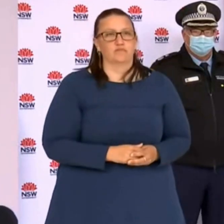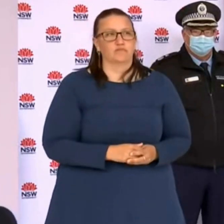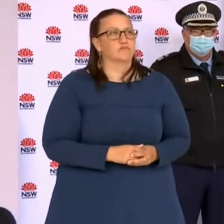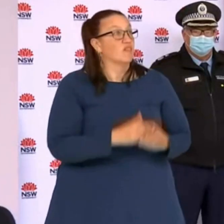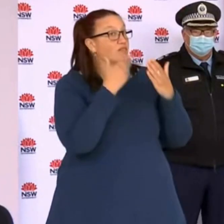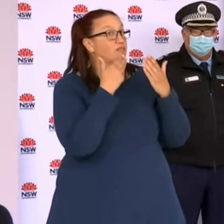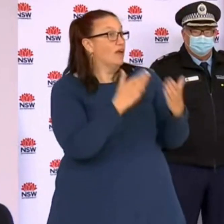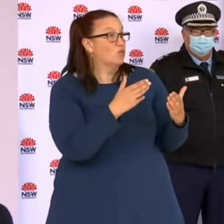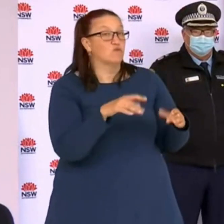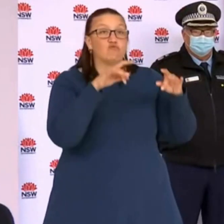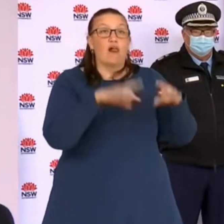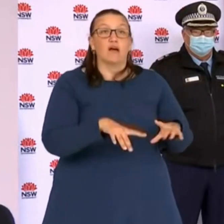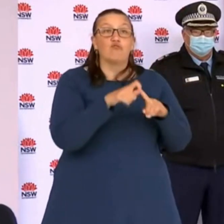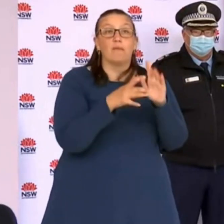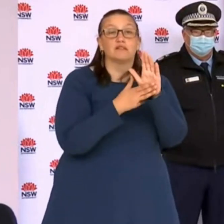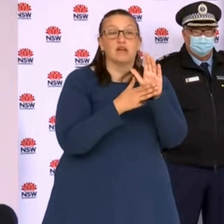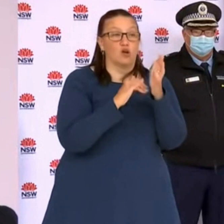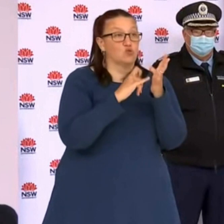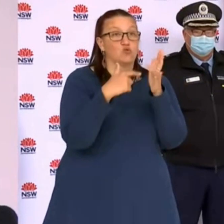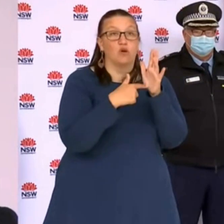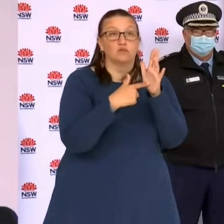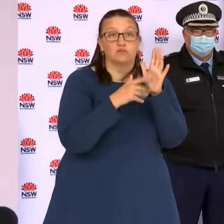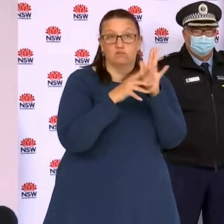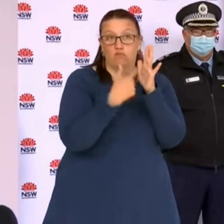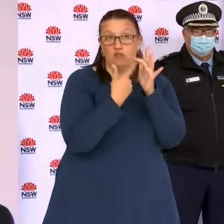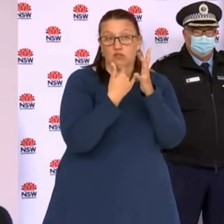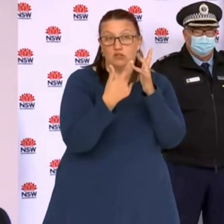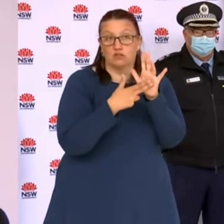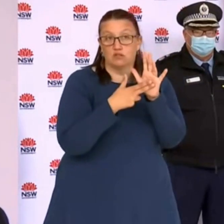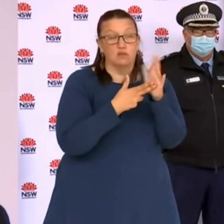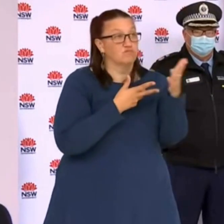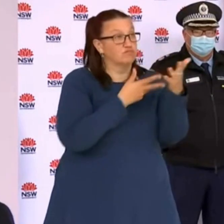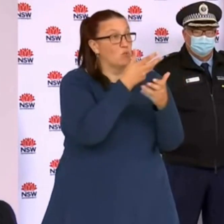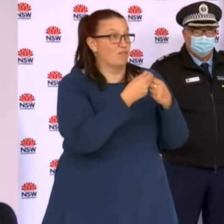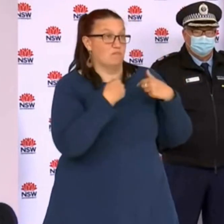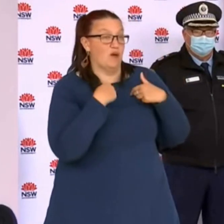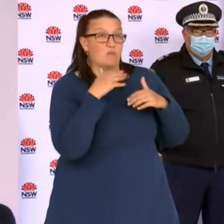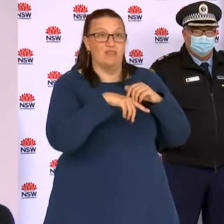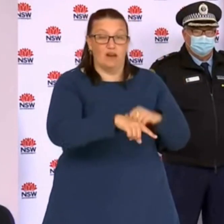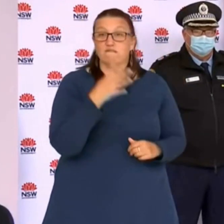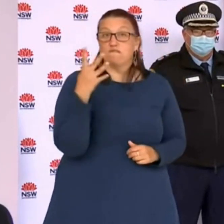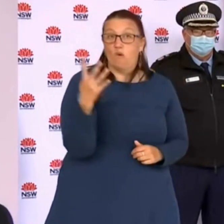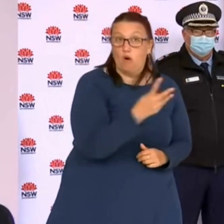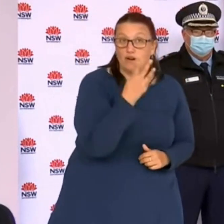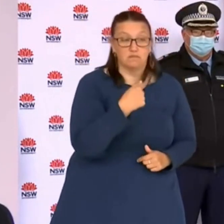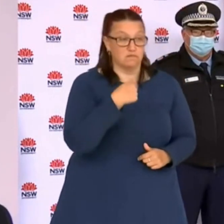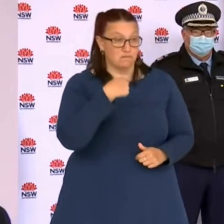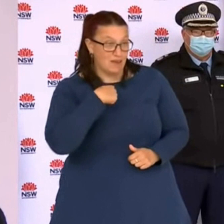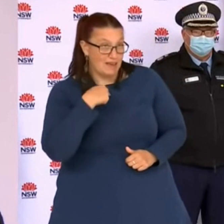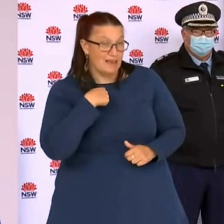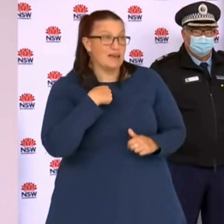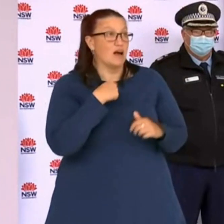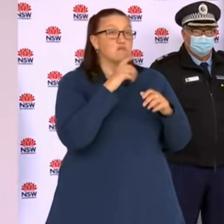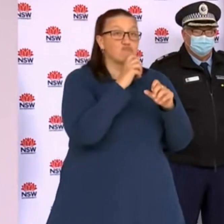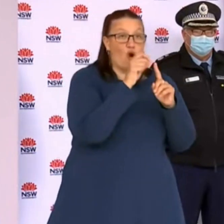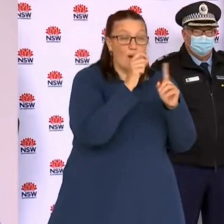to the New South Wales position. And the four of us, both myself, New South Wales Treasurer Berejiklian, the Prime Minister and the Treasurer, had a very